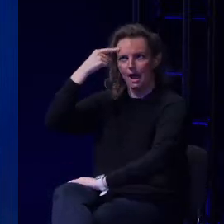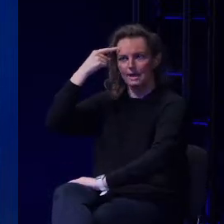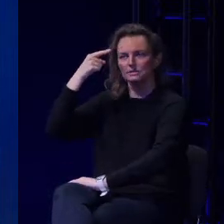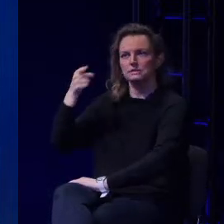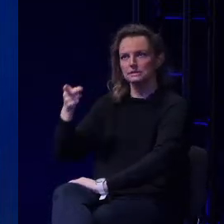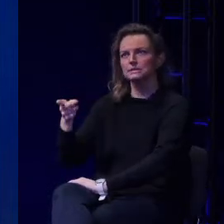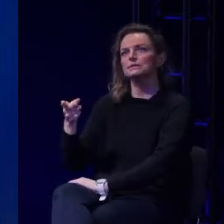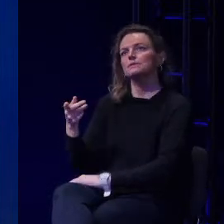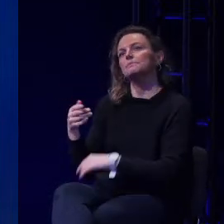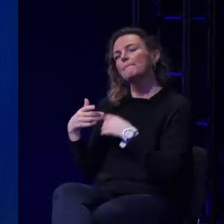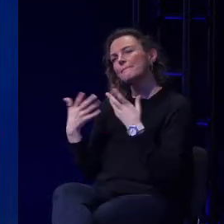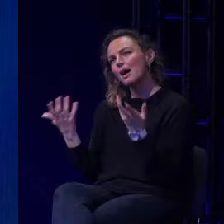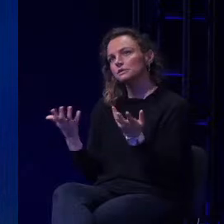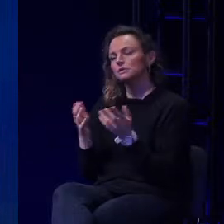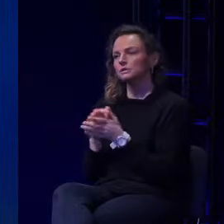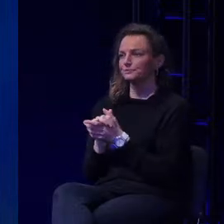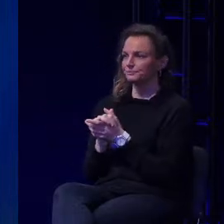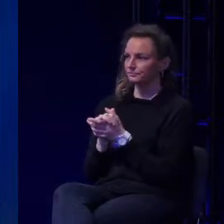I